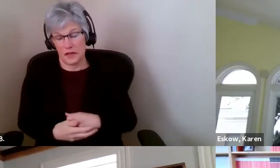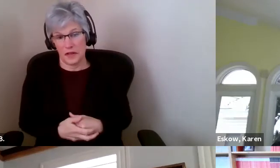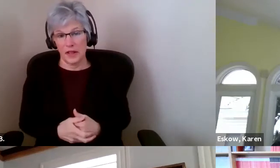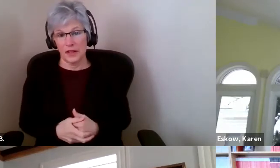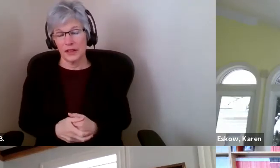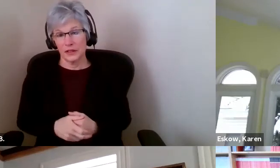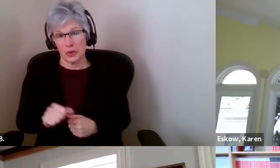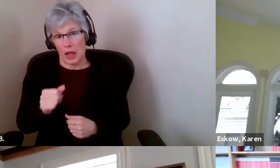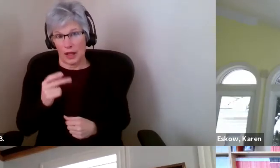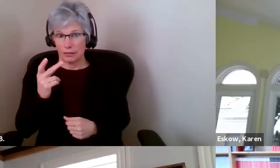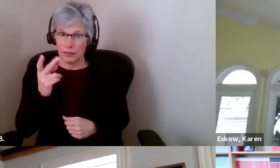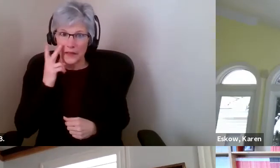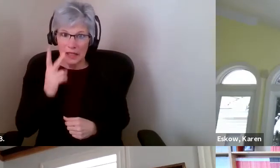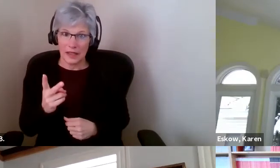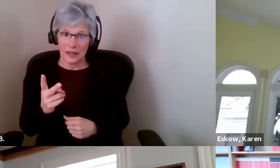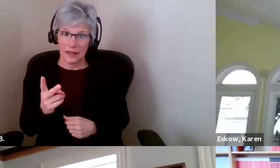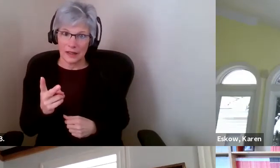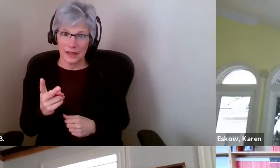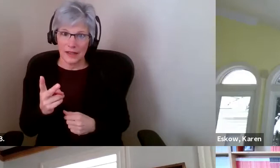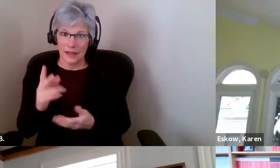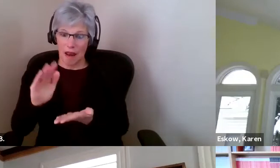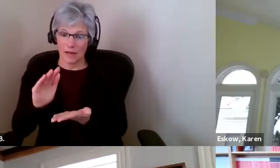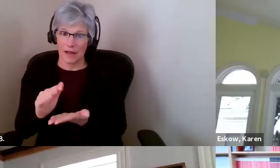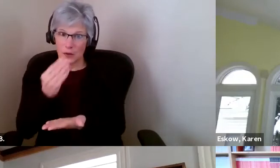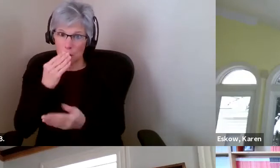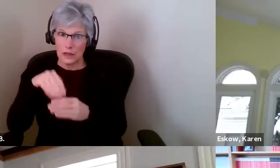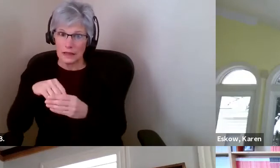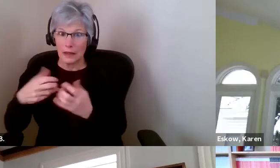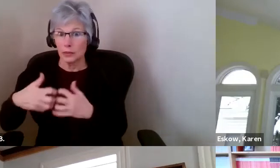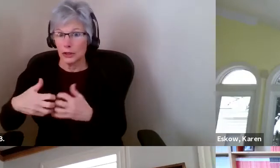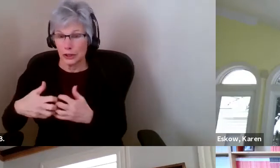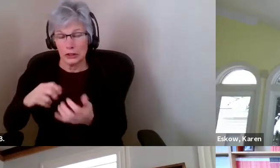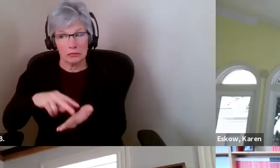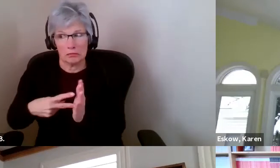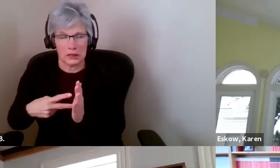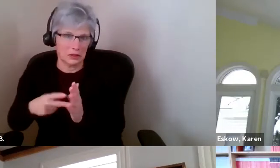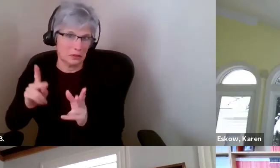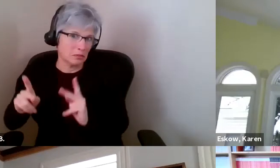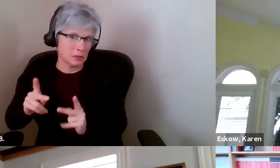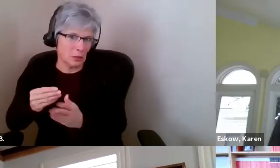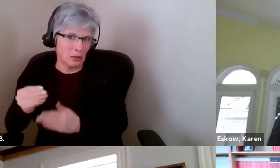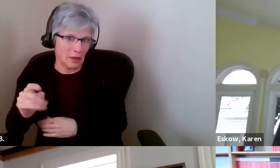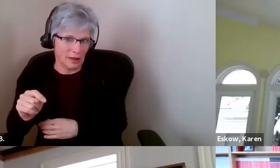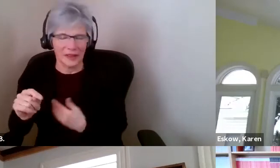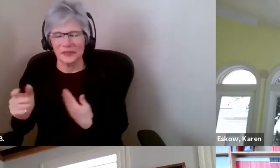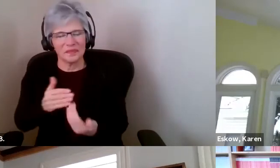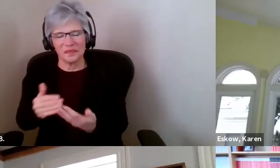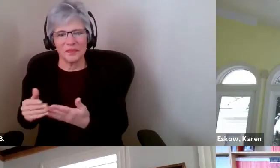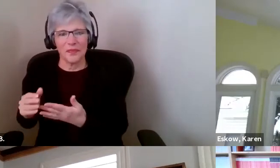them. So they're available too. As for the fall question, I think I don't